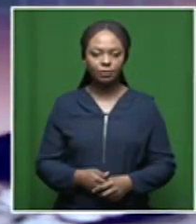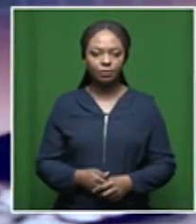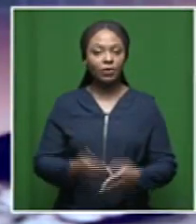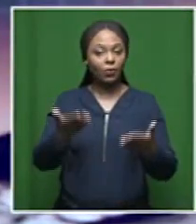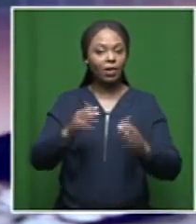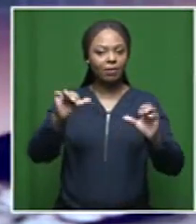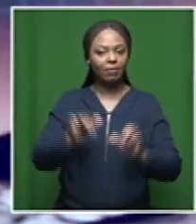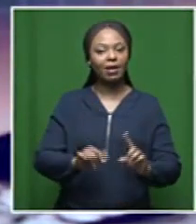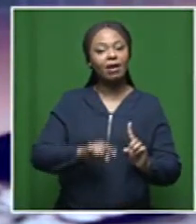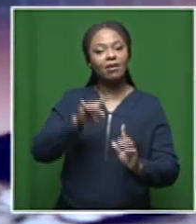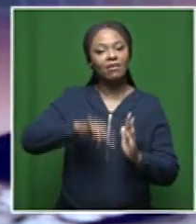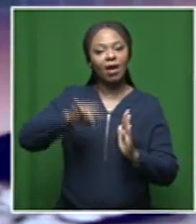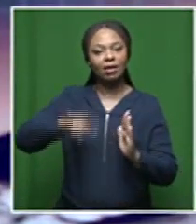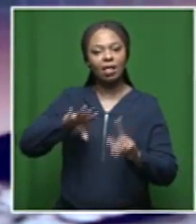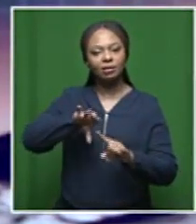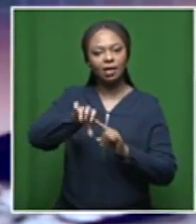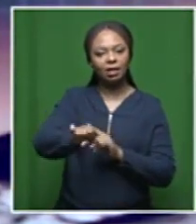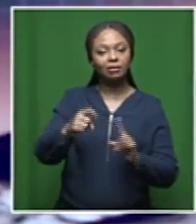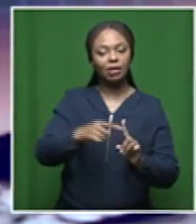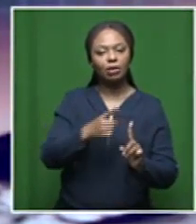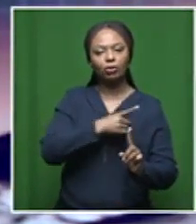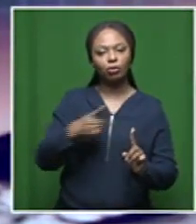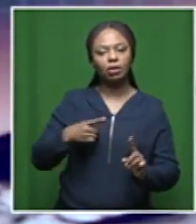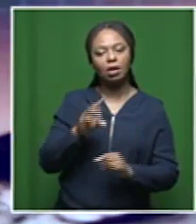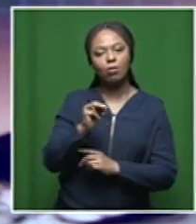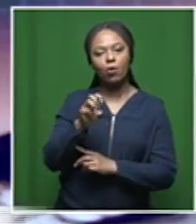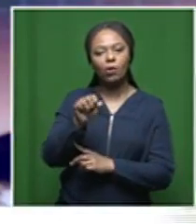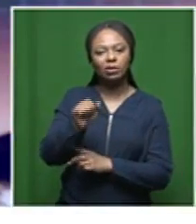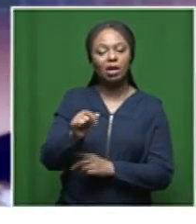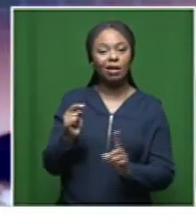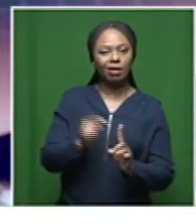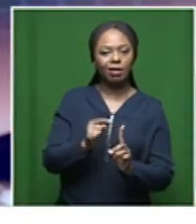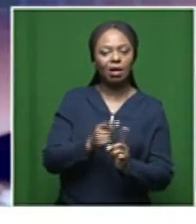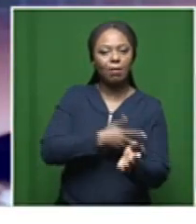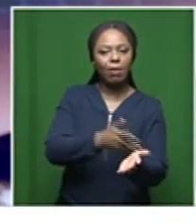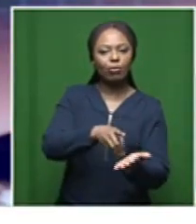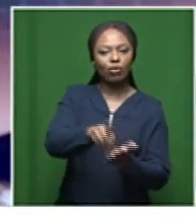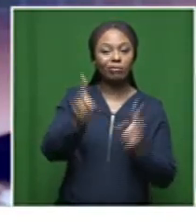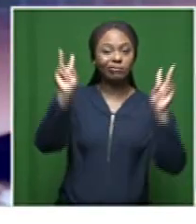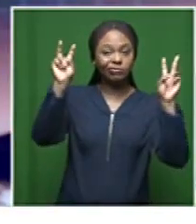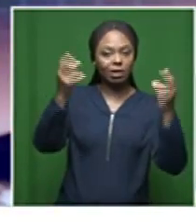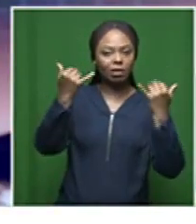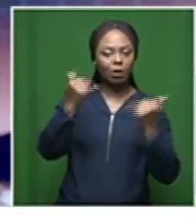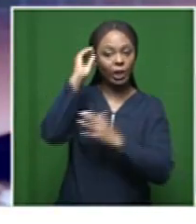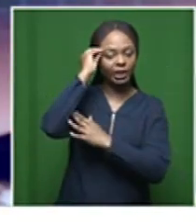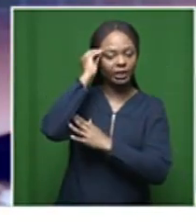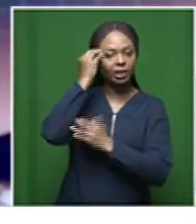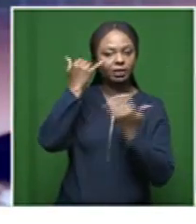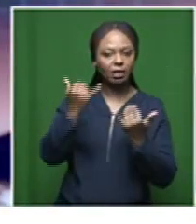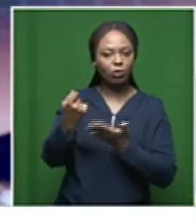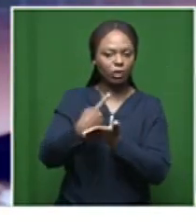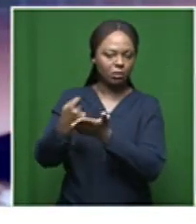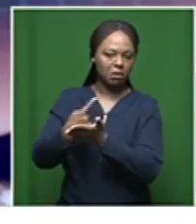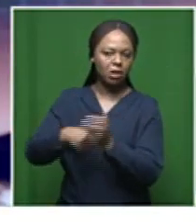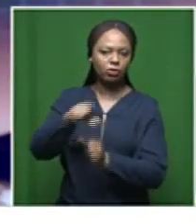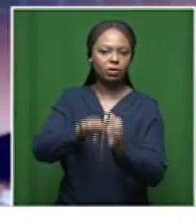Welcome back to Vital Signs. I'm Dr. Musam Tomben, and today we're talking about donating blood. If this is a topic that interests you, get in touch with us on social media